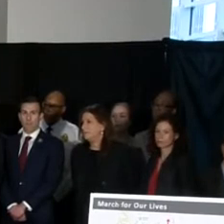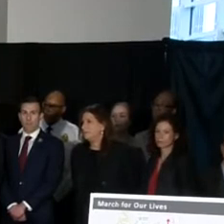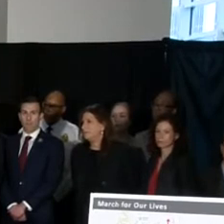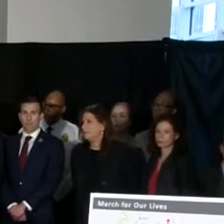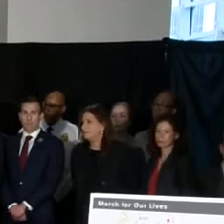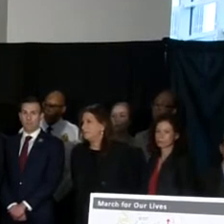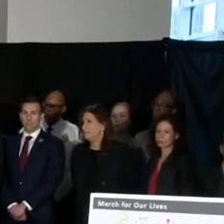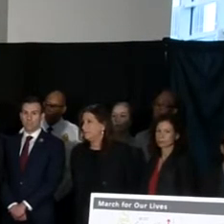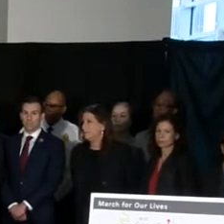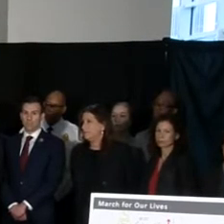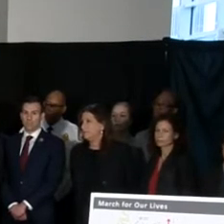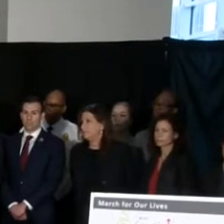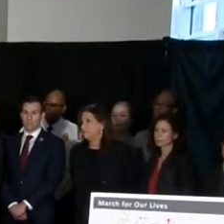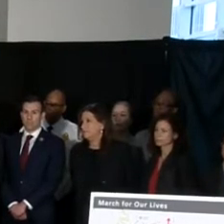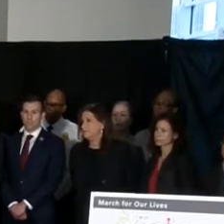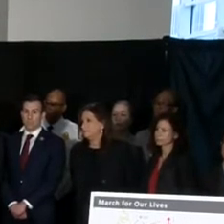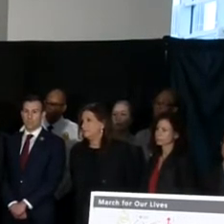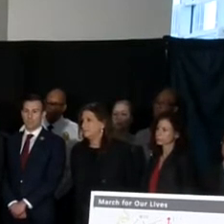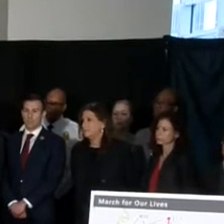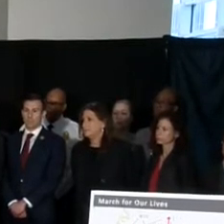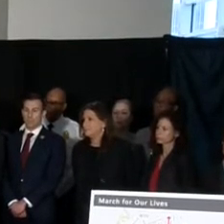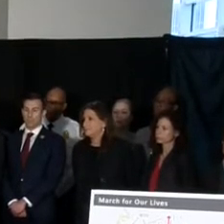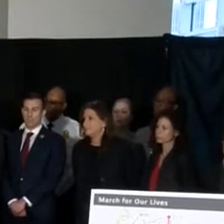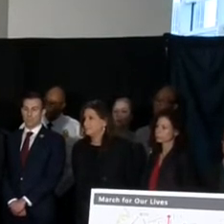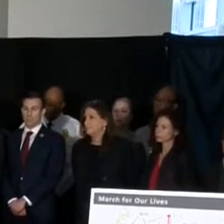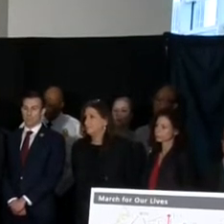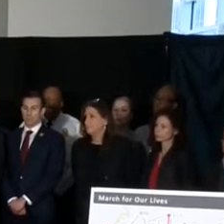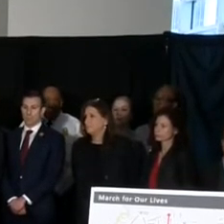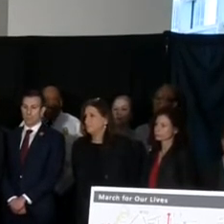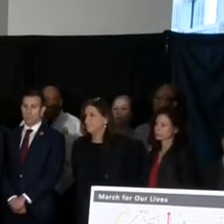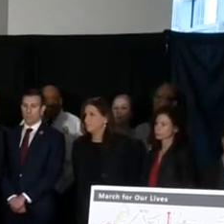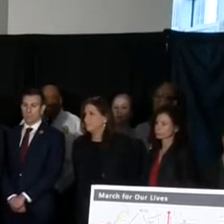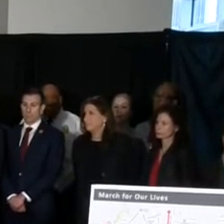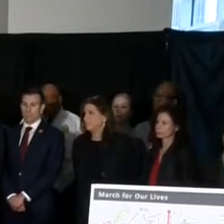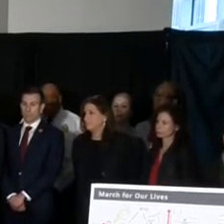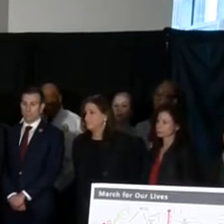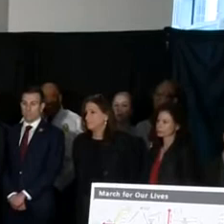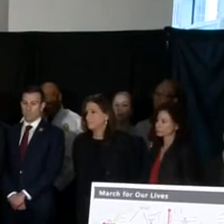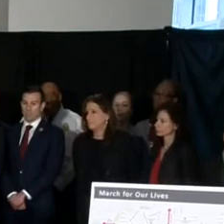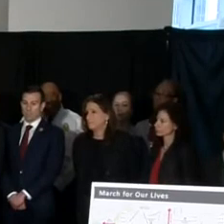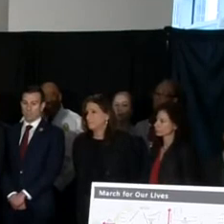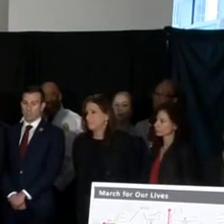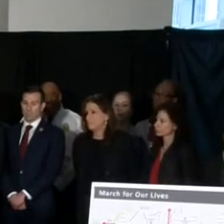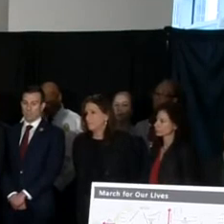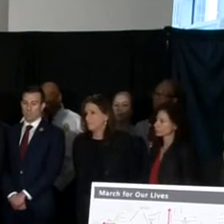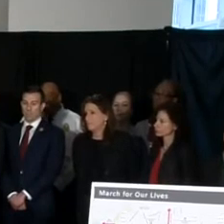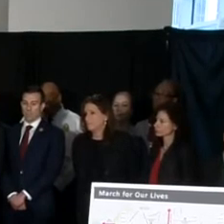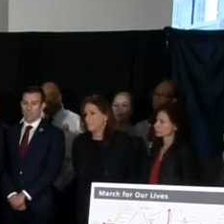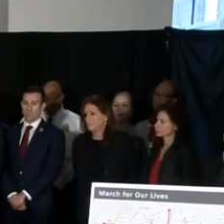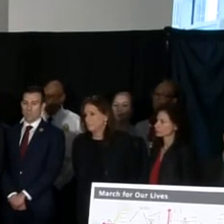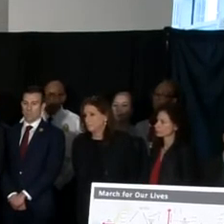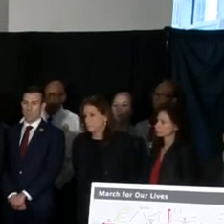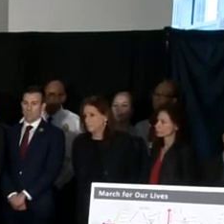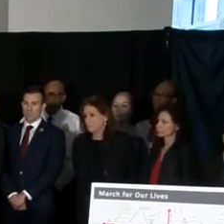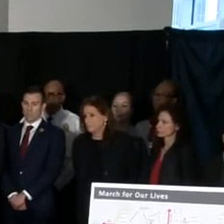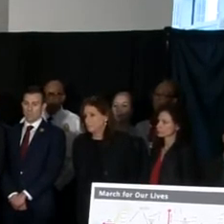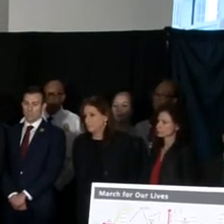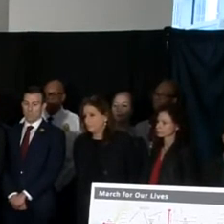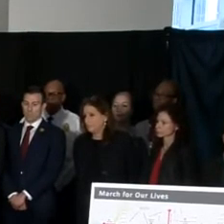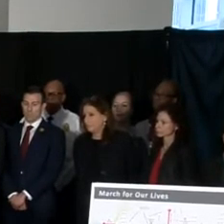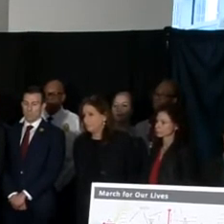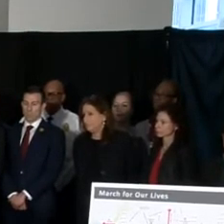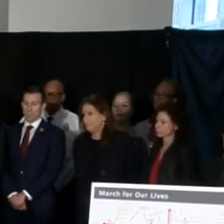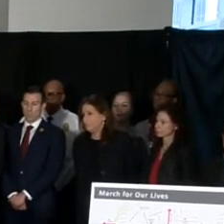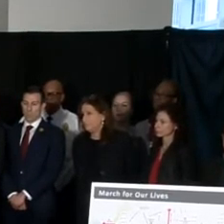subway system. I also want to recognize Dina Katz, who is the President for March for Our Lives, who we will